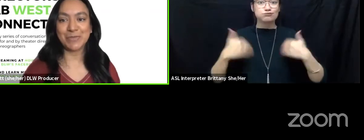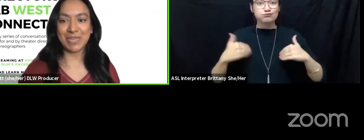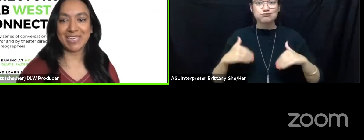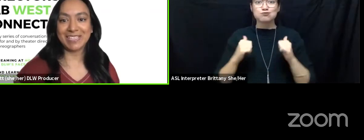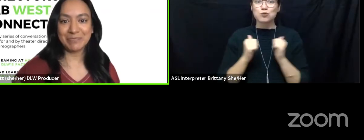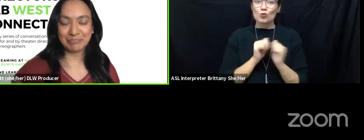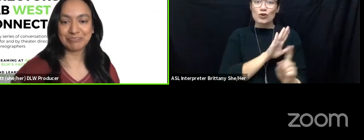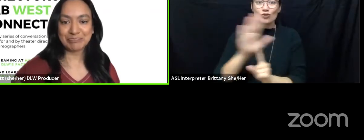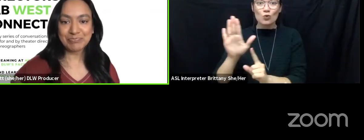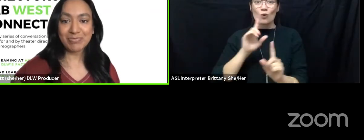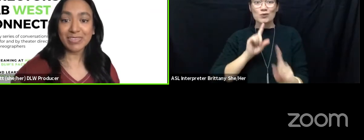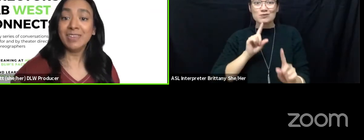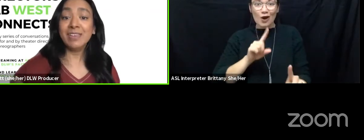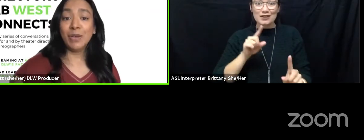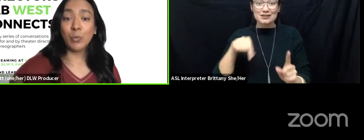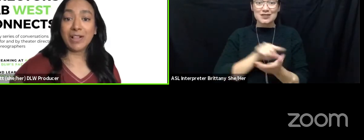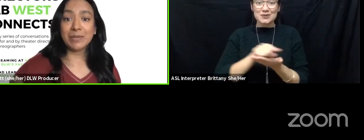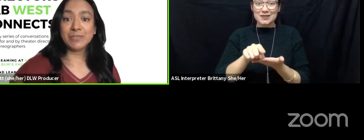from this week.